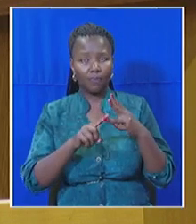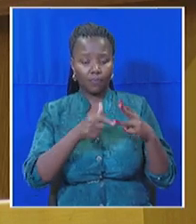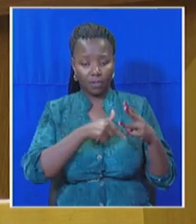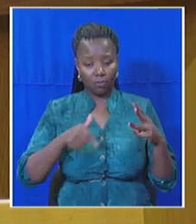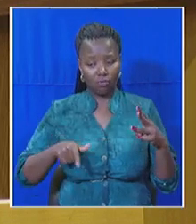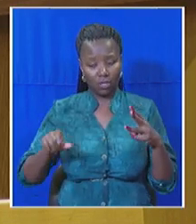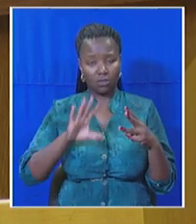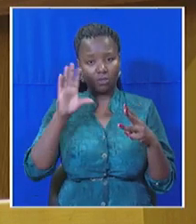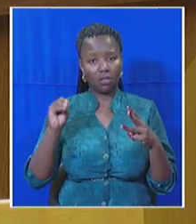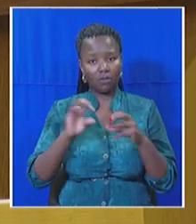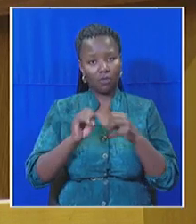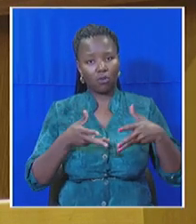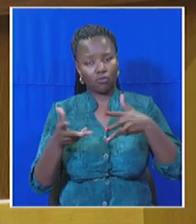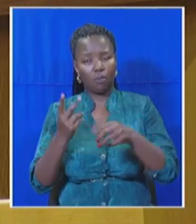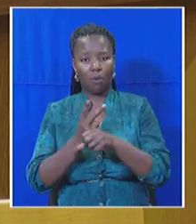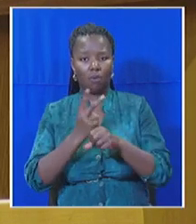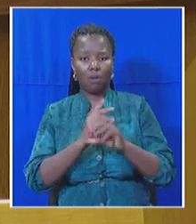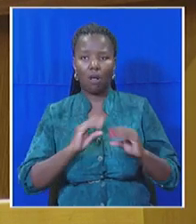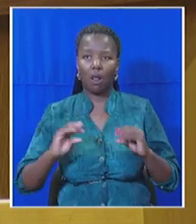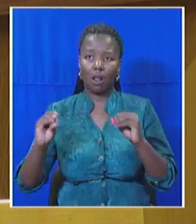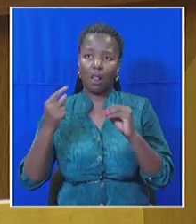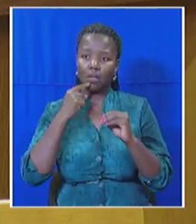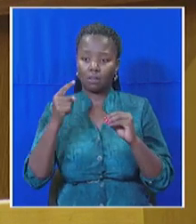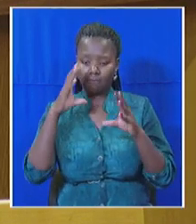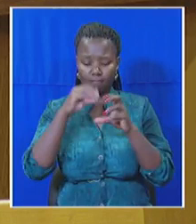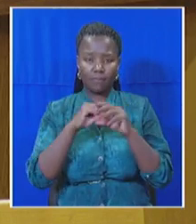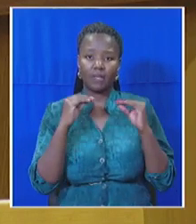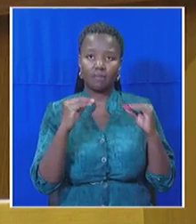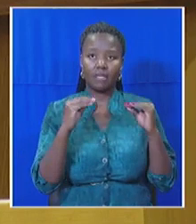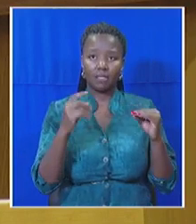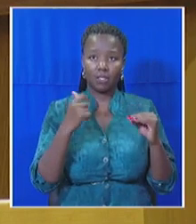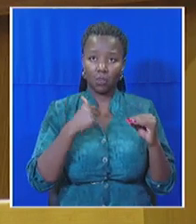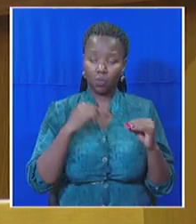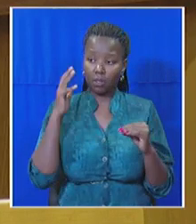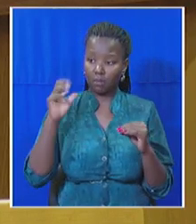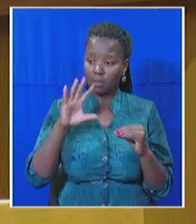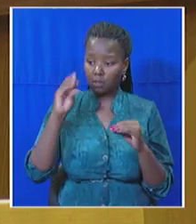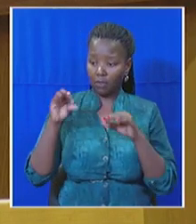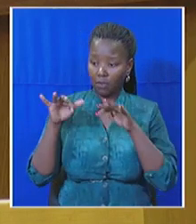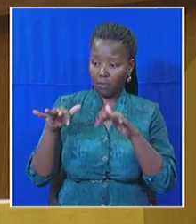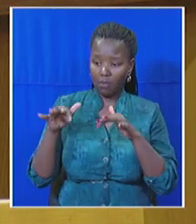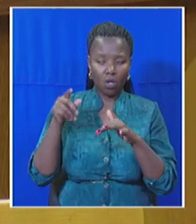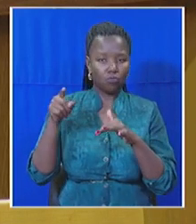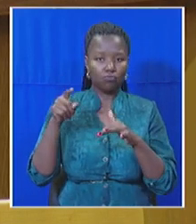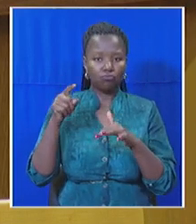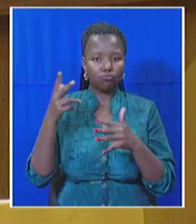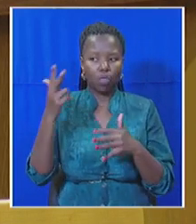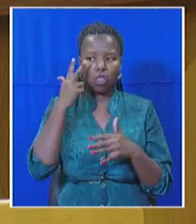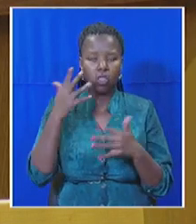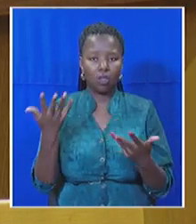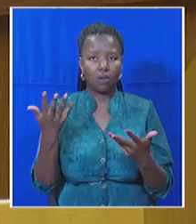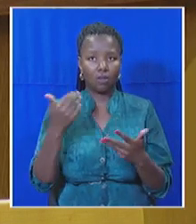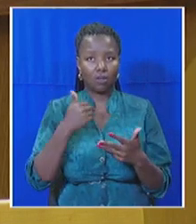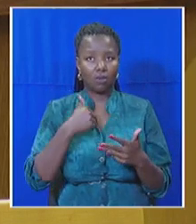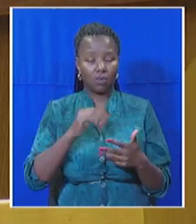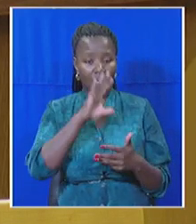Rugby who keeps on telling us that they are running a business. So when we talk as citizens of this country, he says we're irrelevant. SA Rugby are